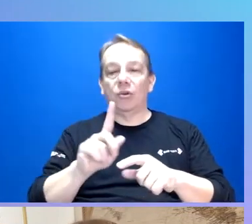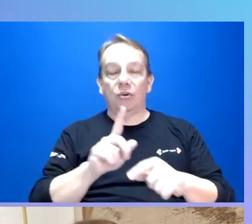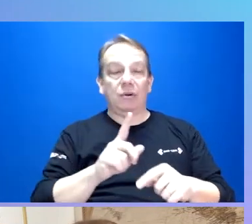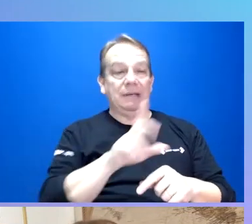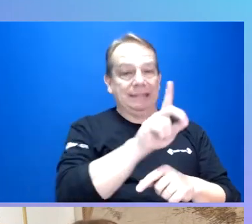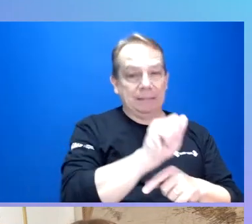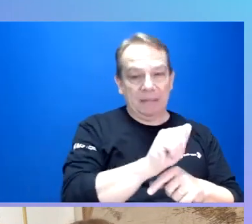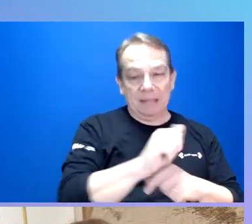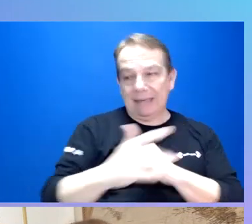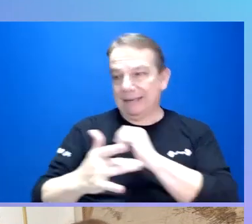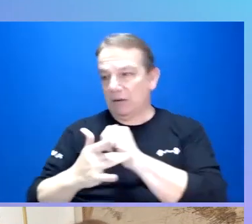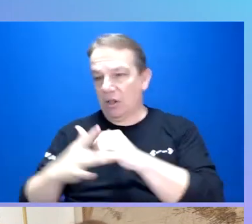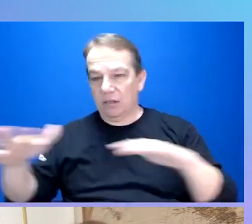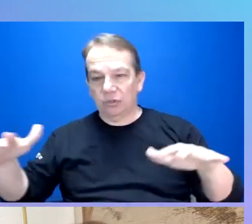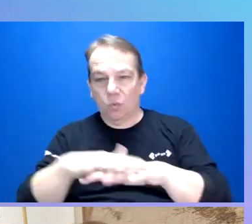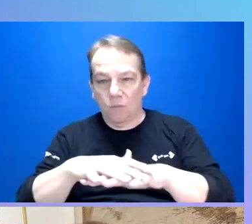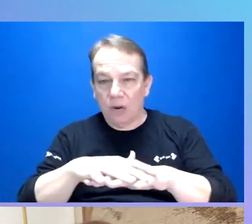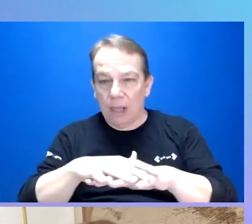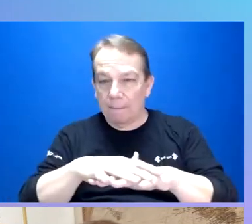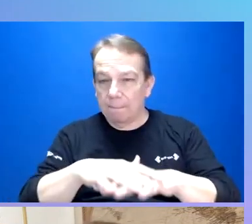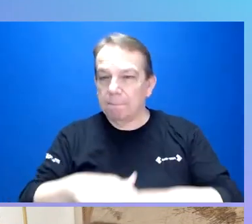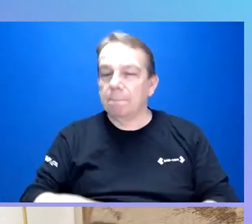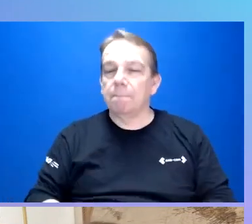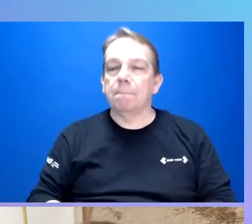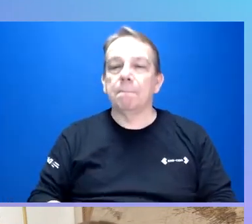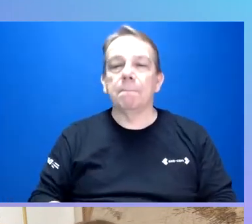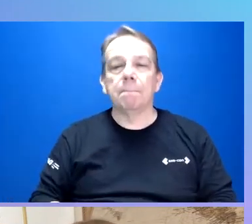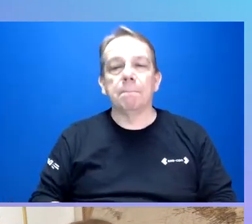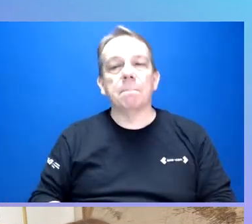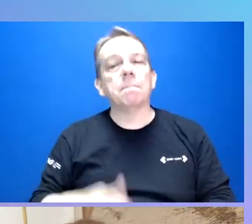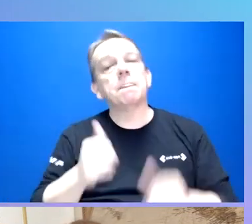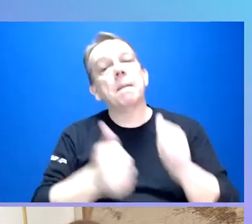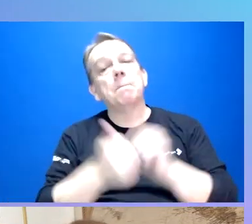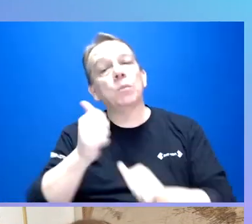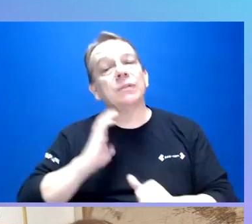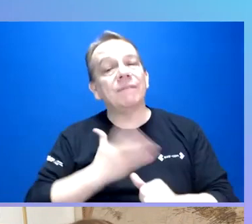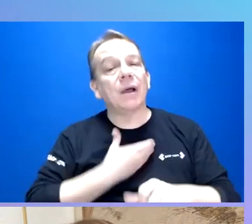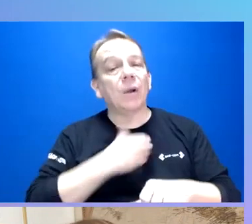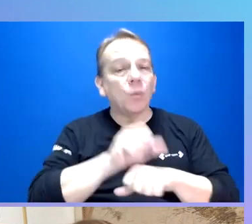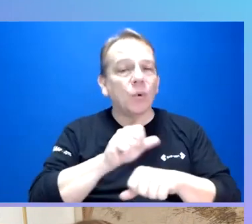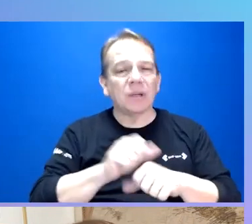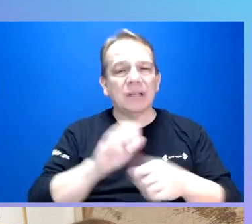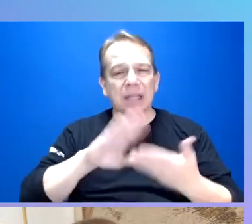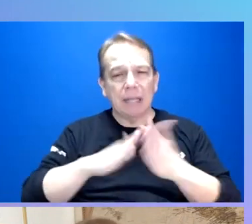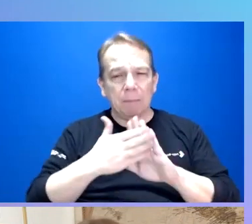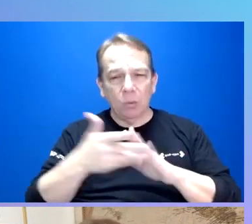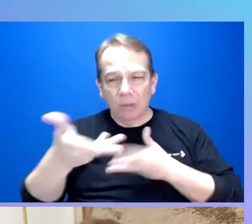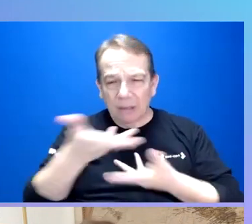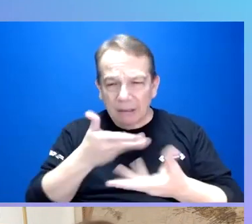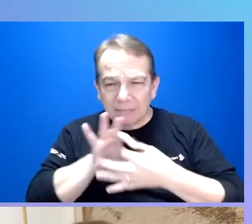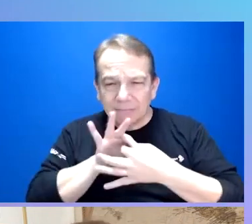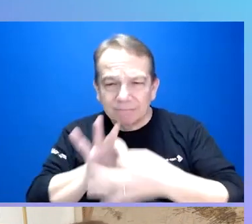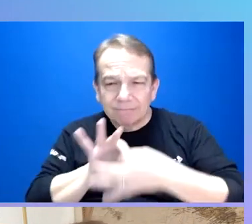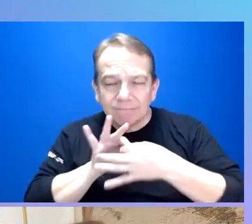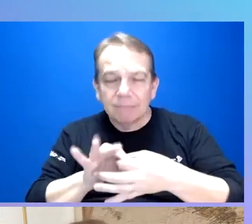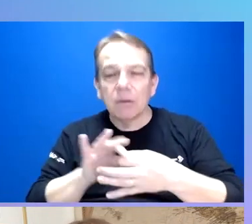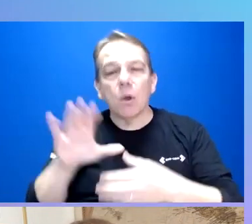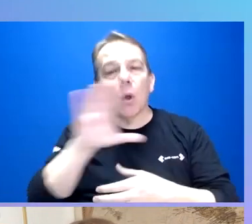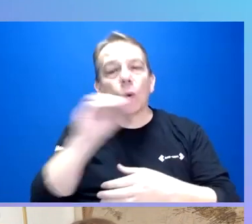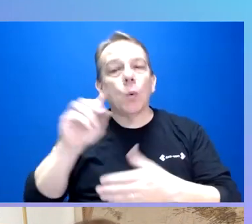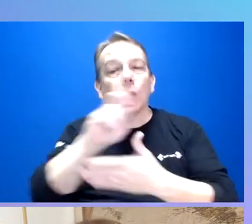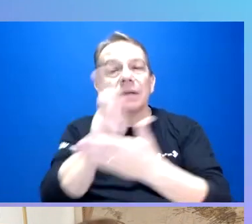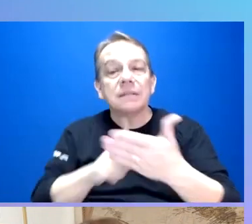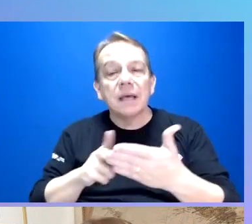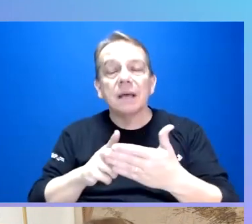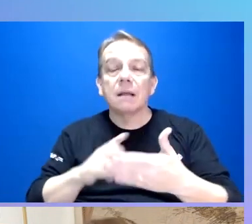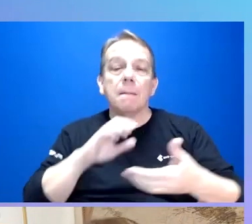and technology. And so the majority of our work is rooted in community engagement and co-design with